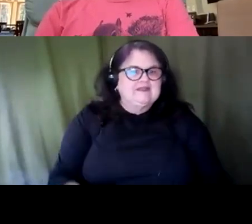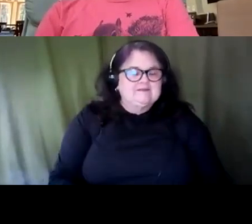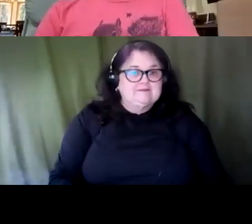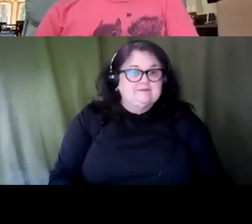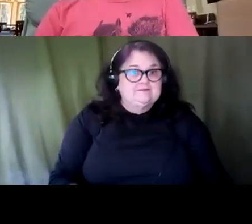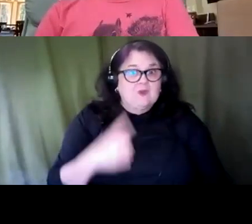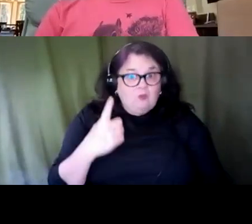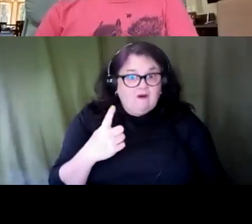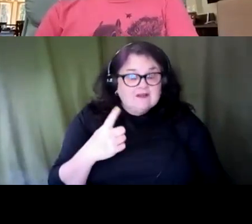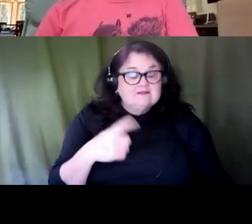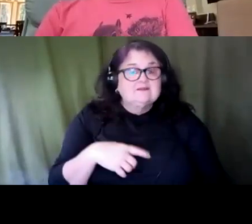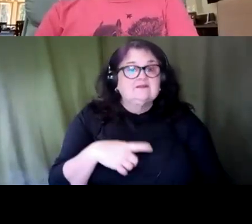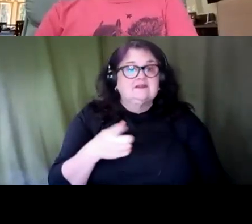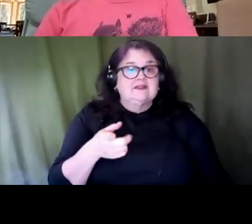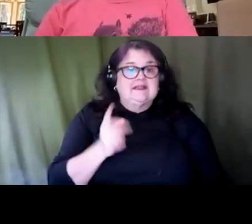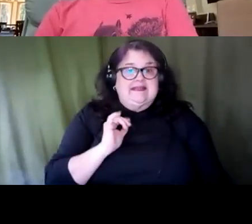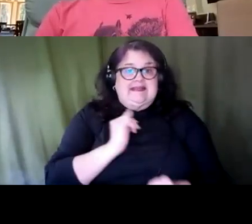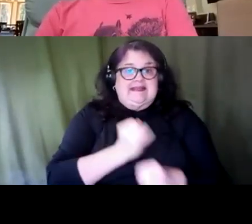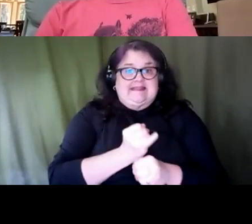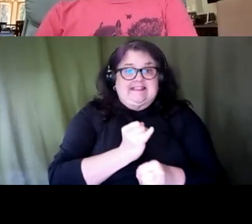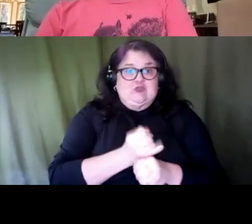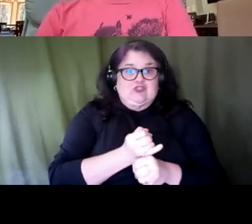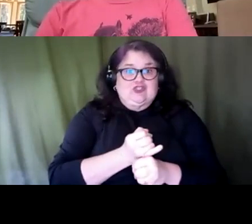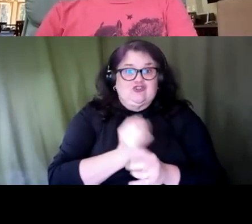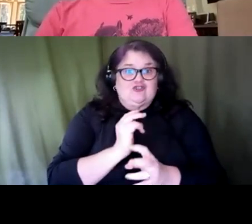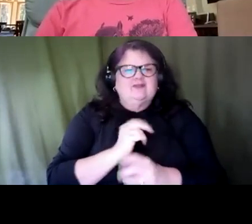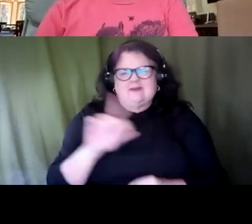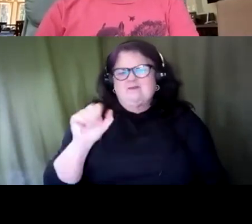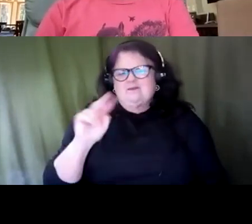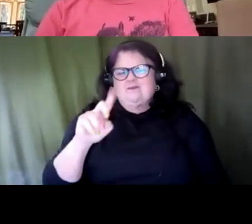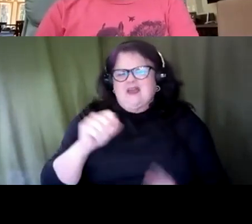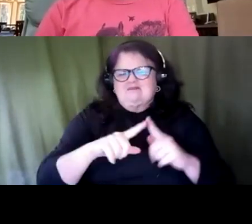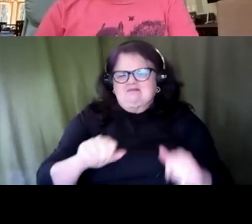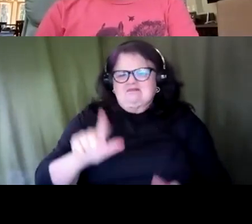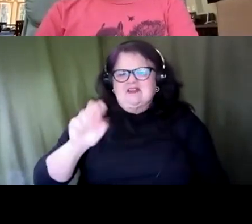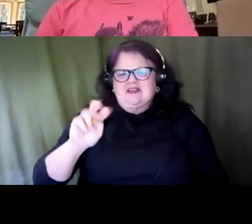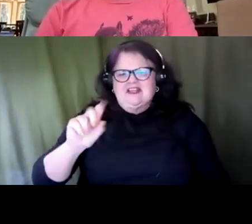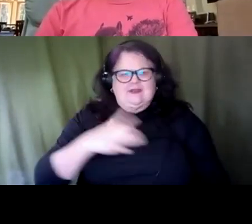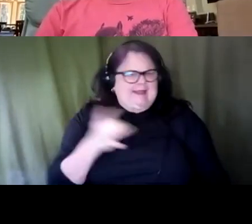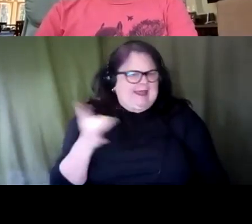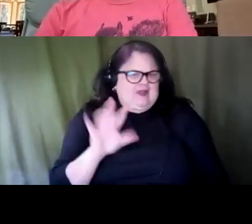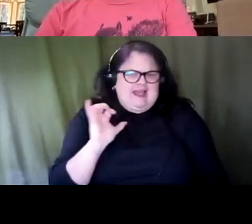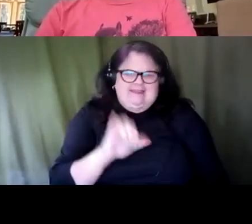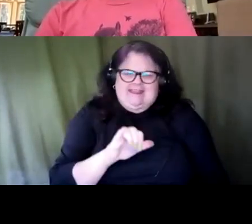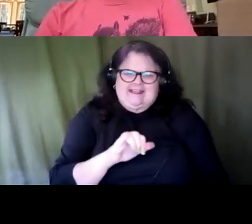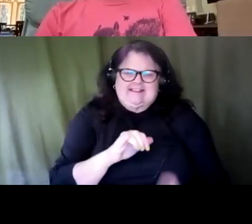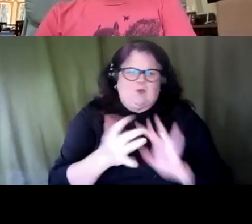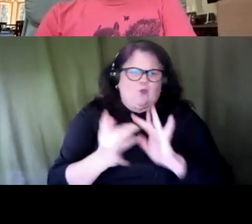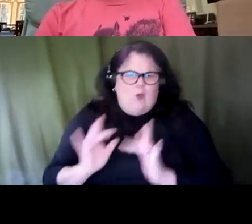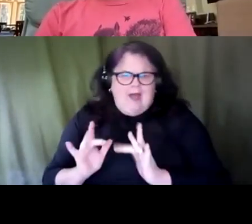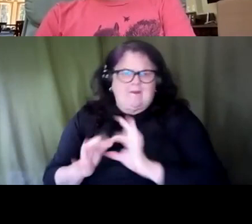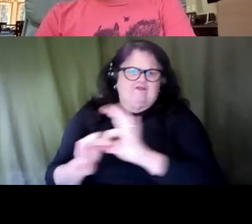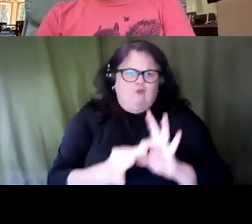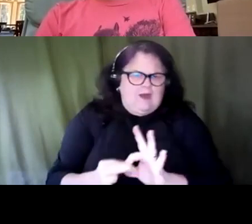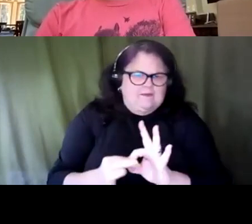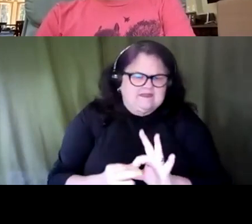One of those is that institutional lenders, they don't like this web of webs. They really want land to just sort of fit into a